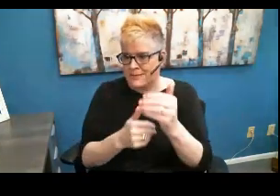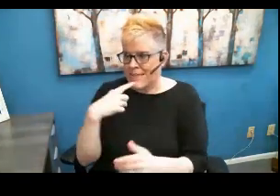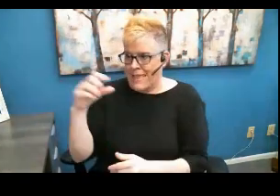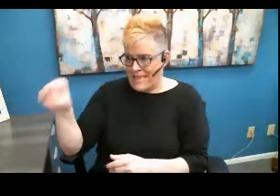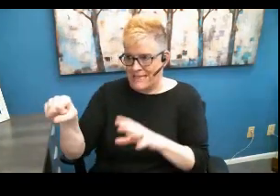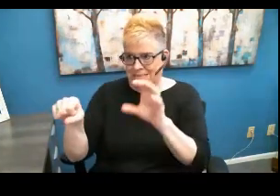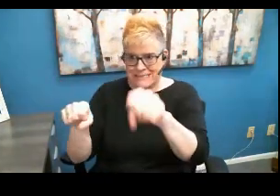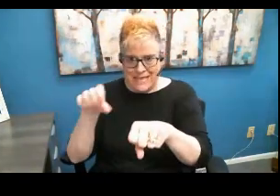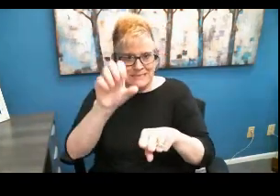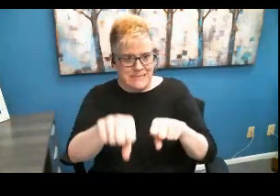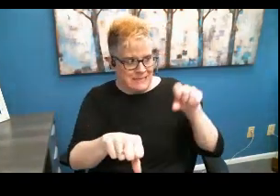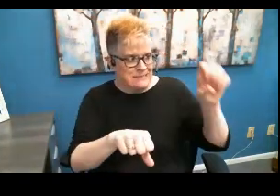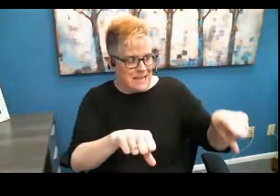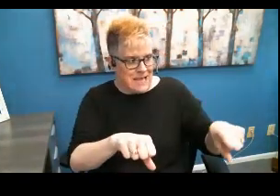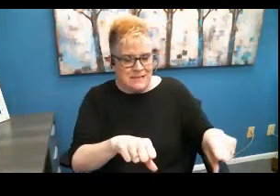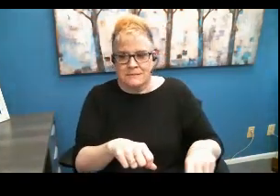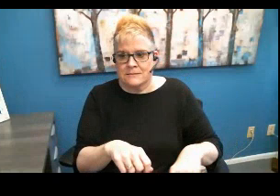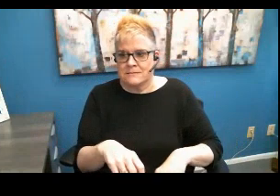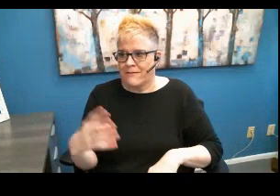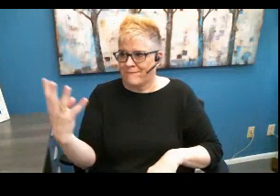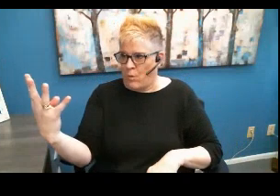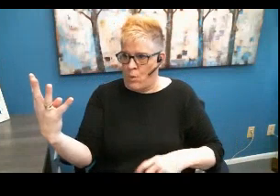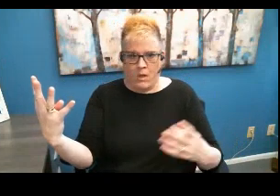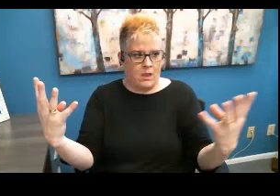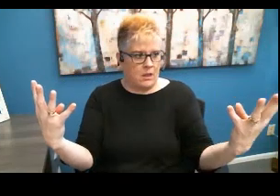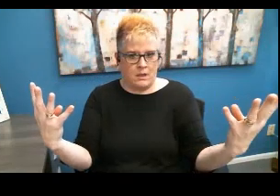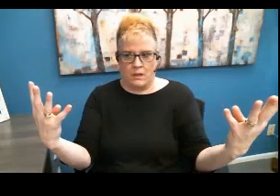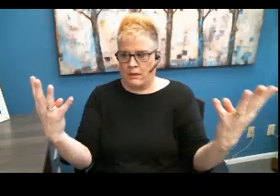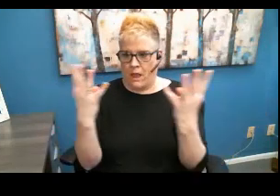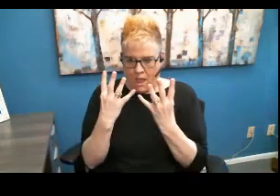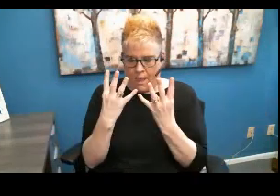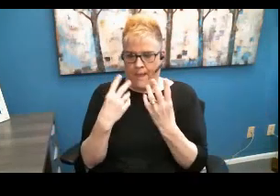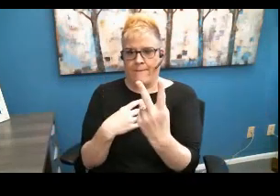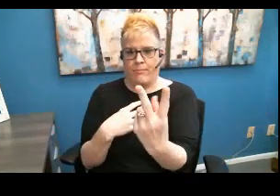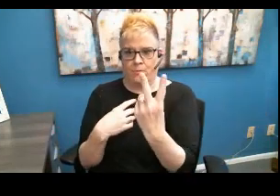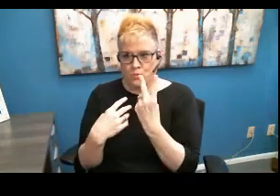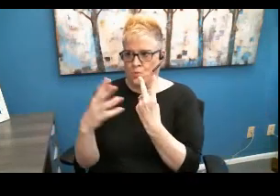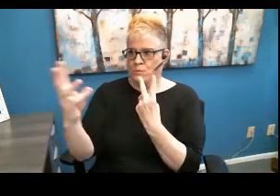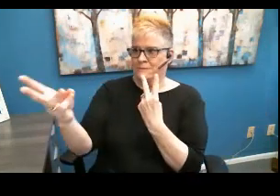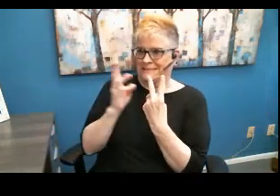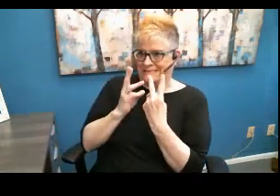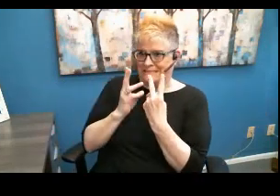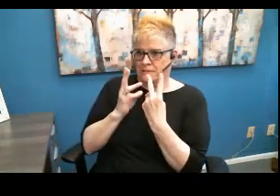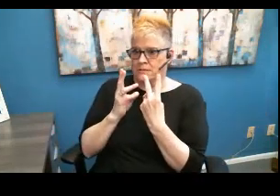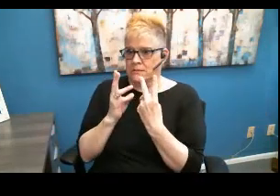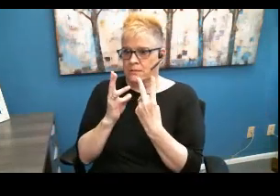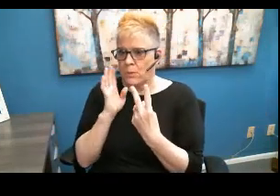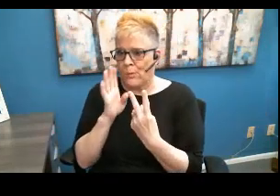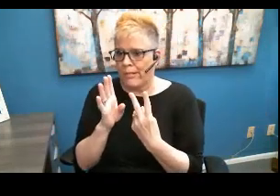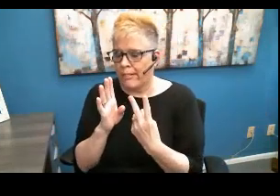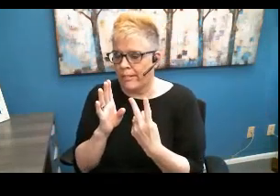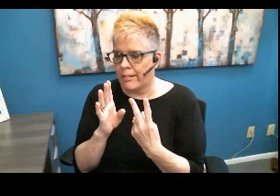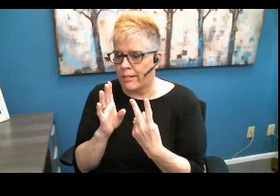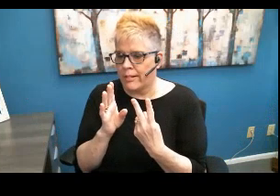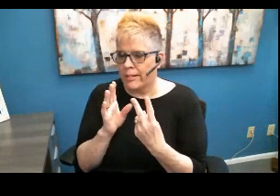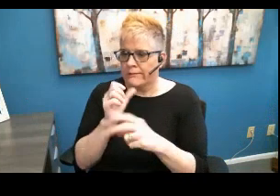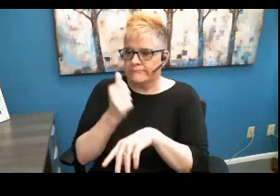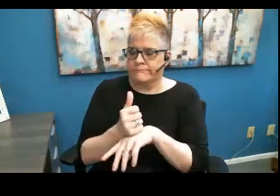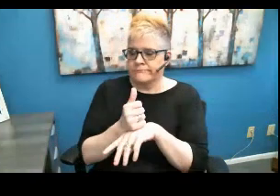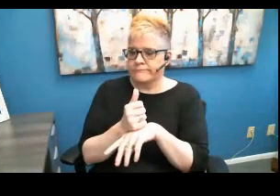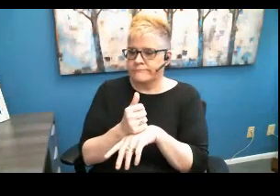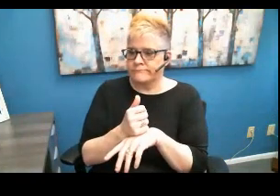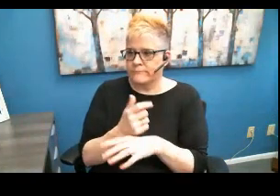will take, you 4 companies, send us your employees, and here's the logistics around